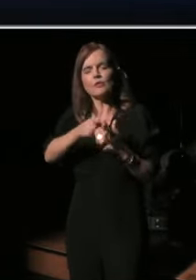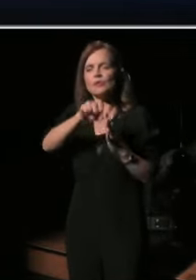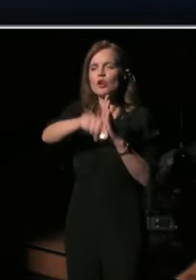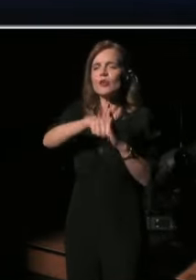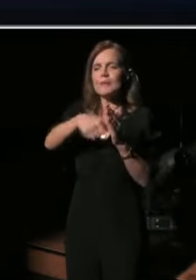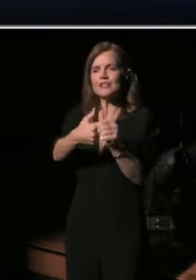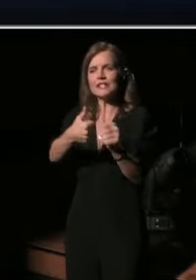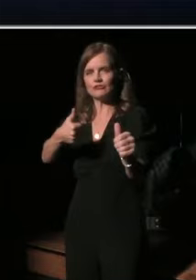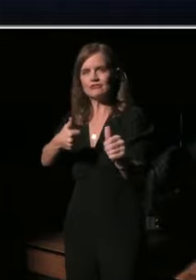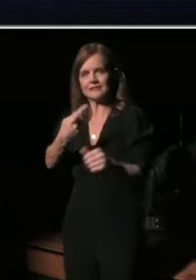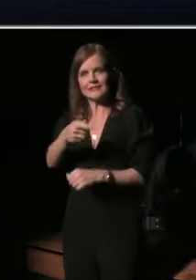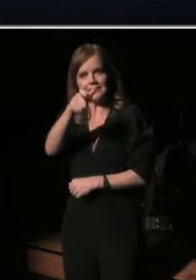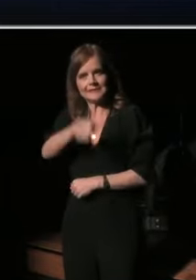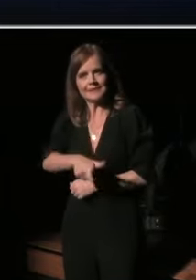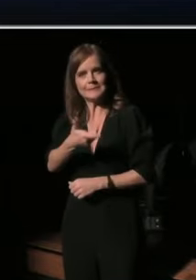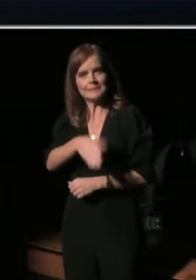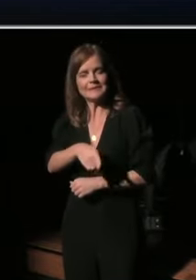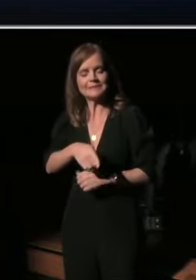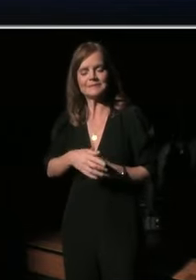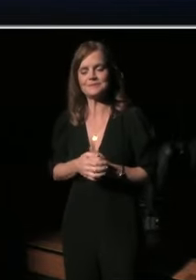industry.